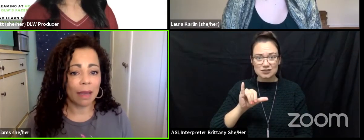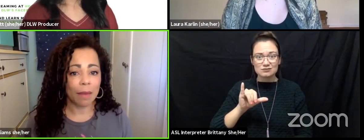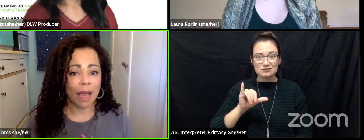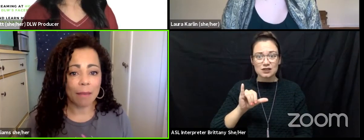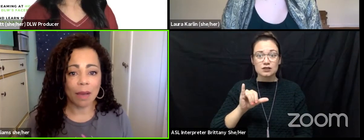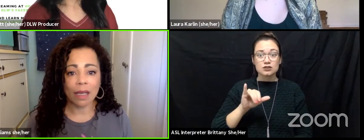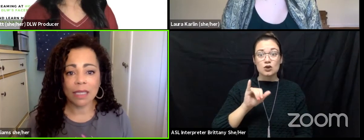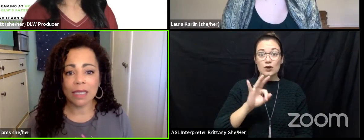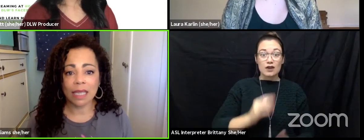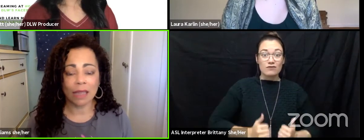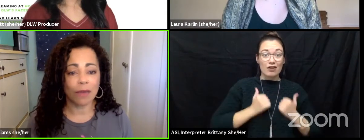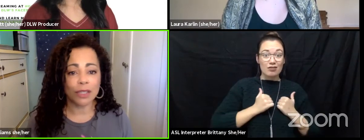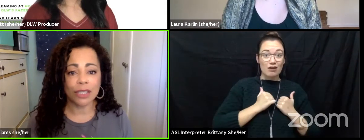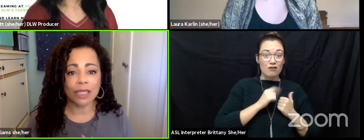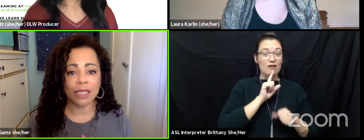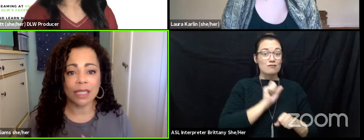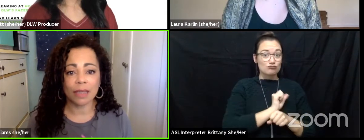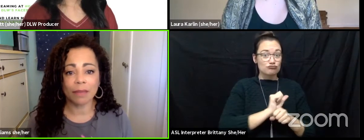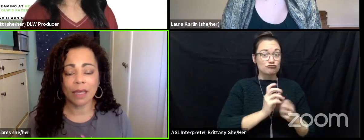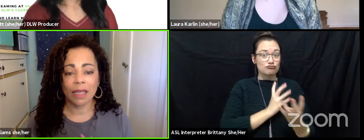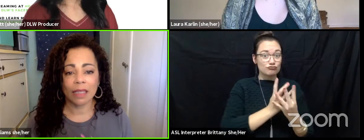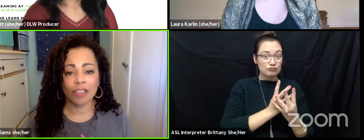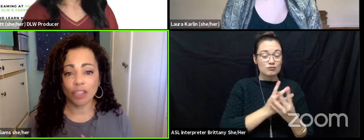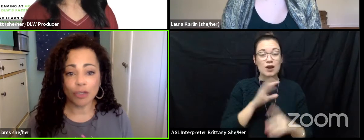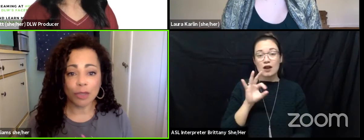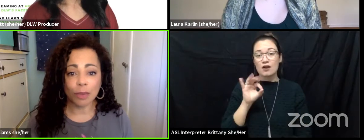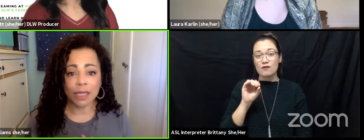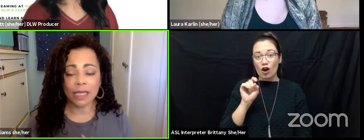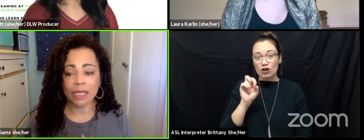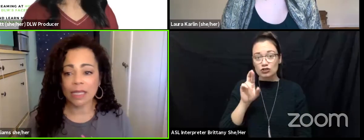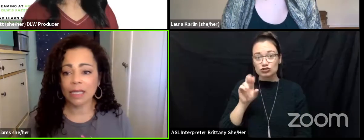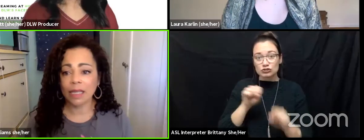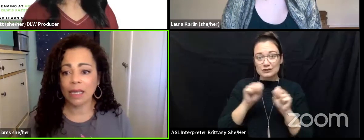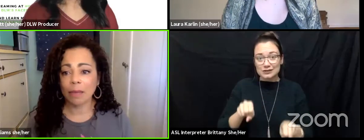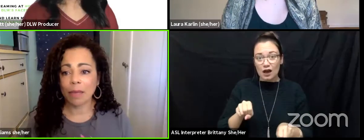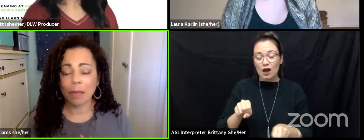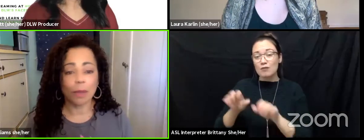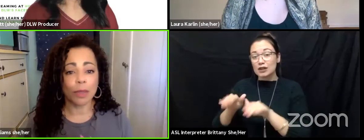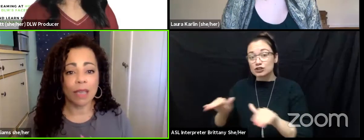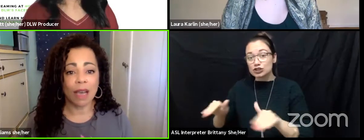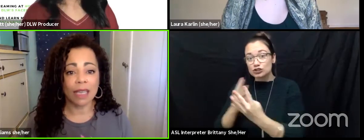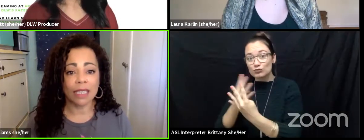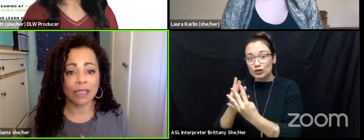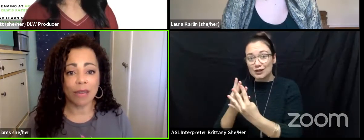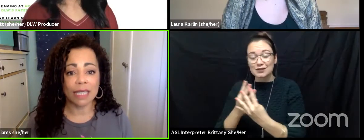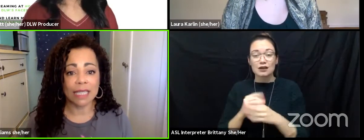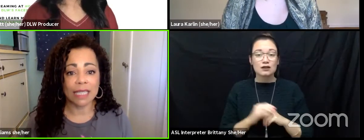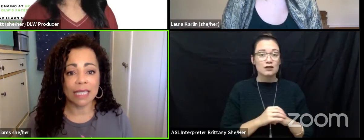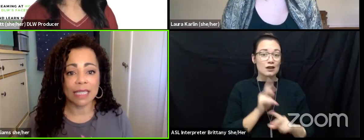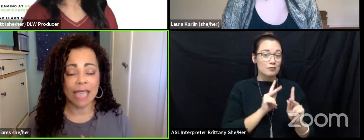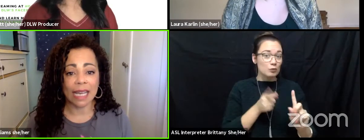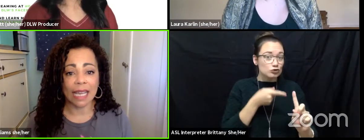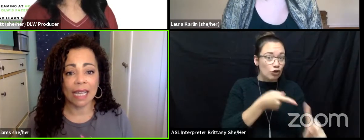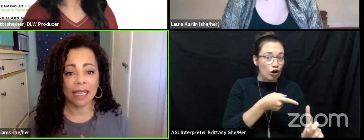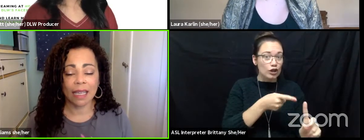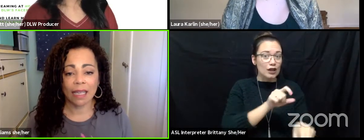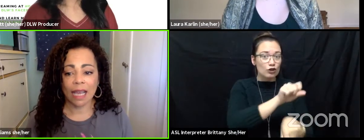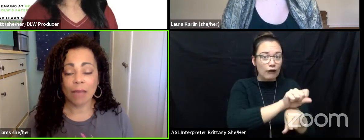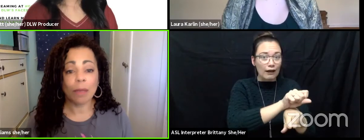formerly behind bars in the foster system, children's prisons, people who are targeted and arrested